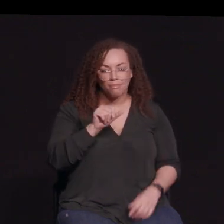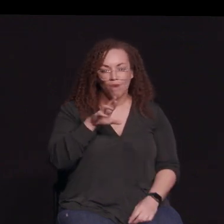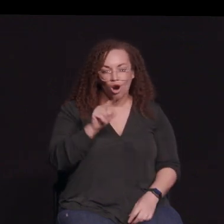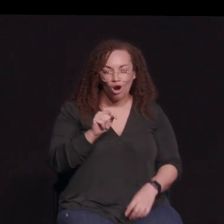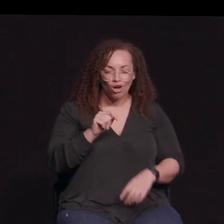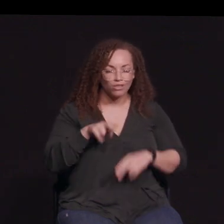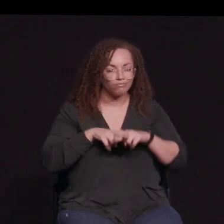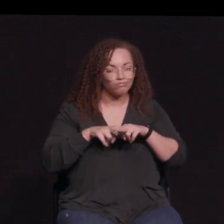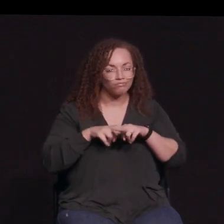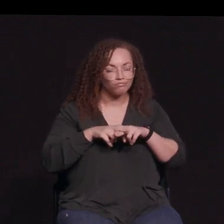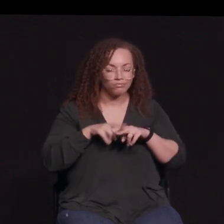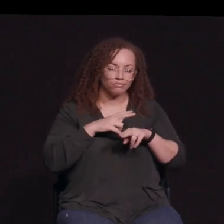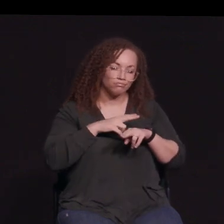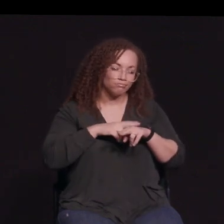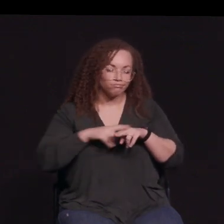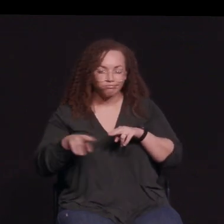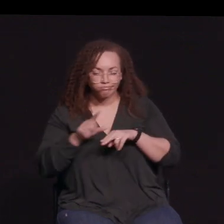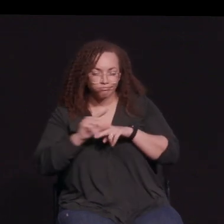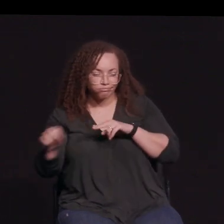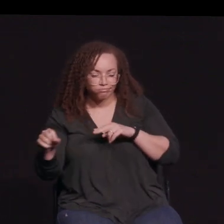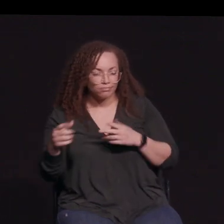Station to this campus every day